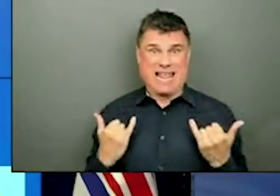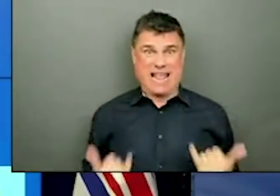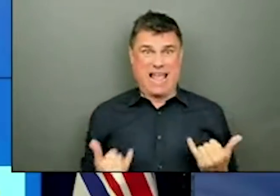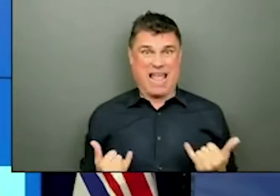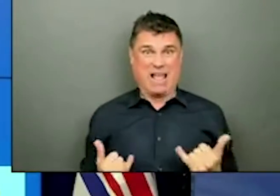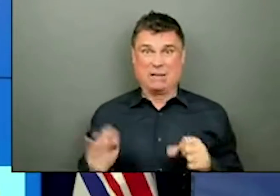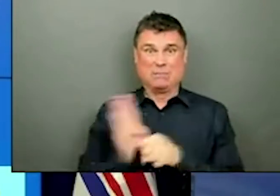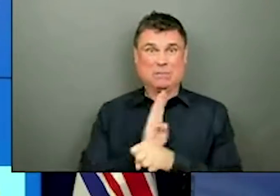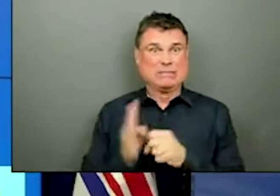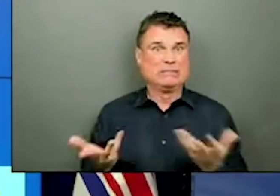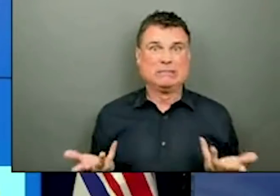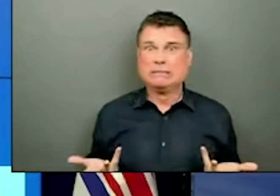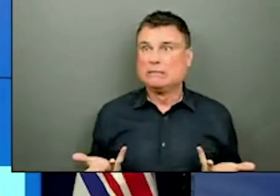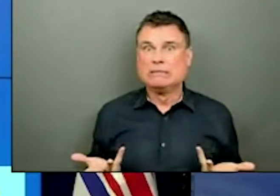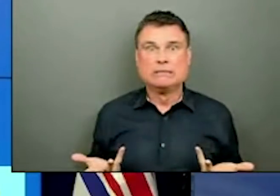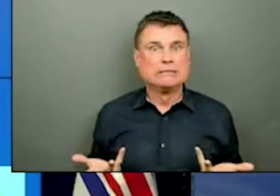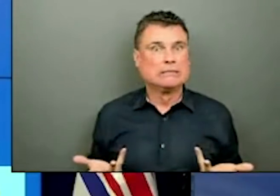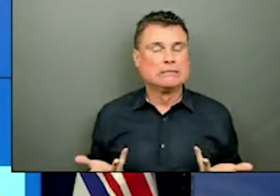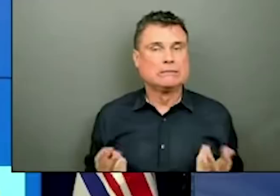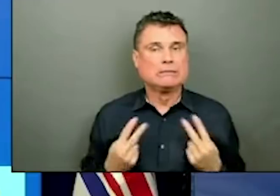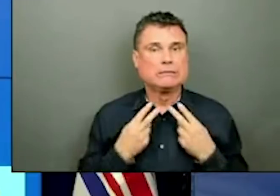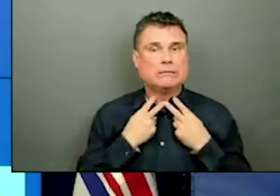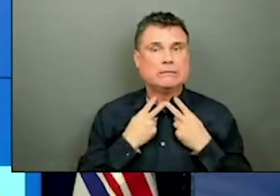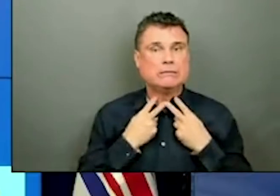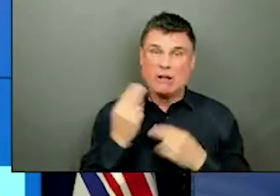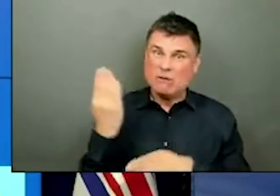of the quarantine.